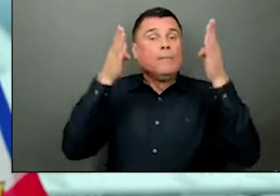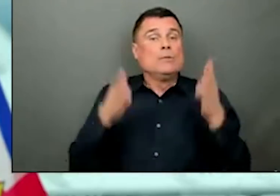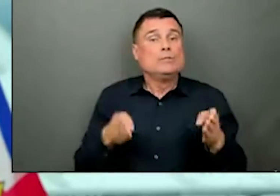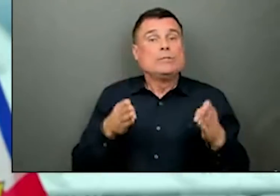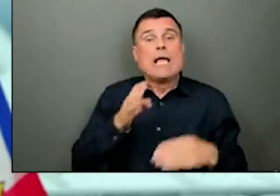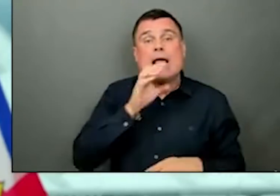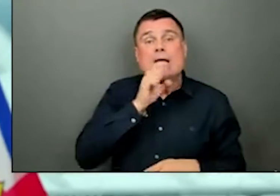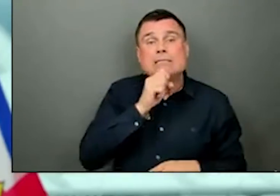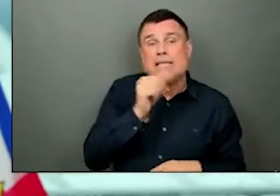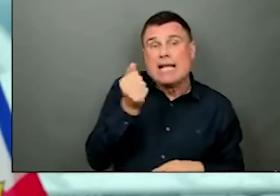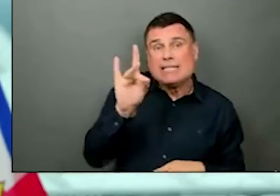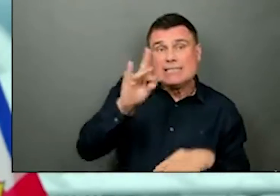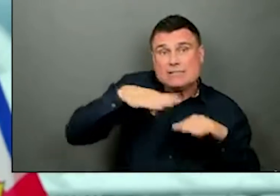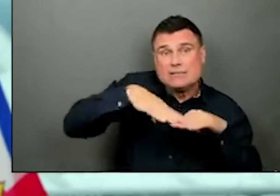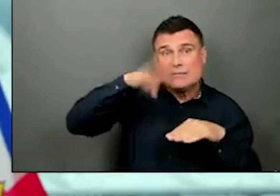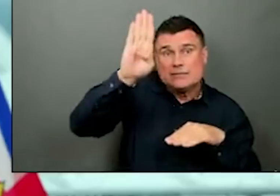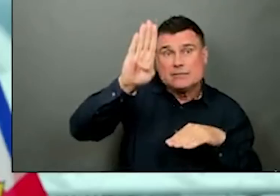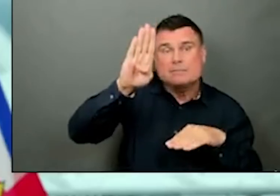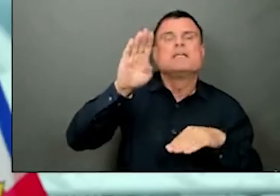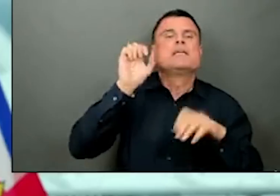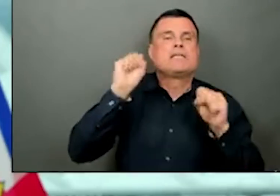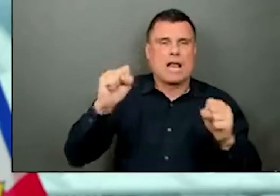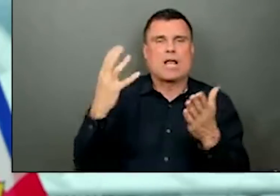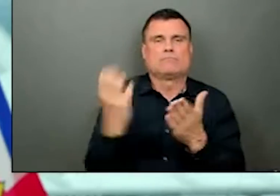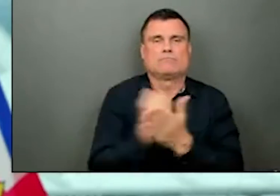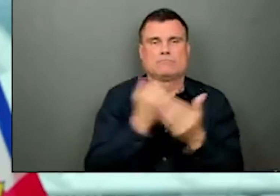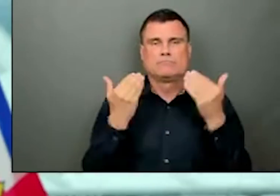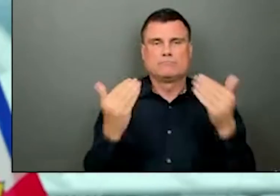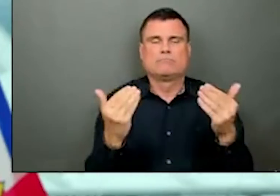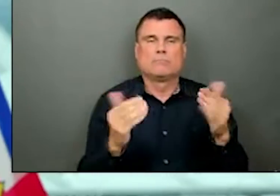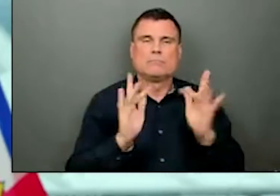Vaccinated website, or by calling